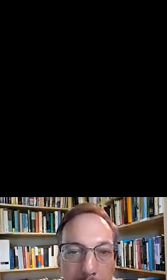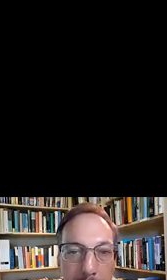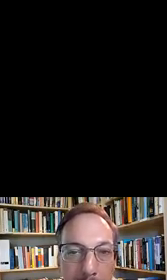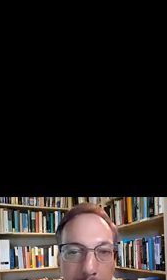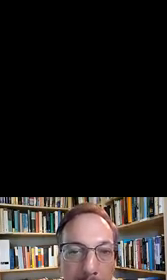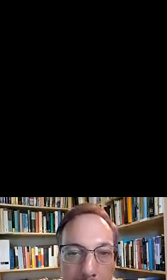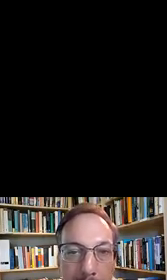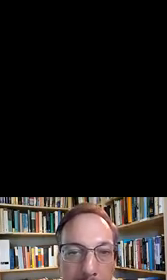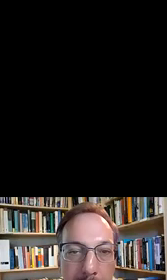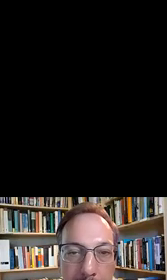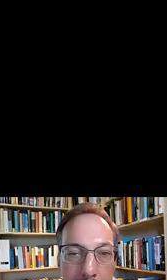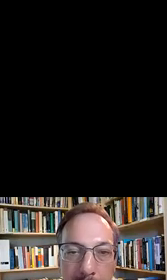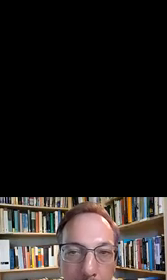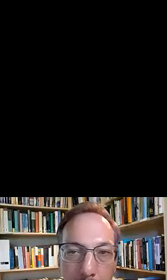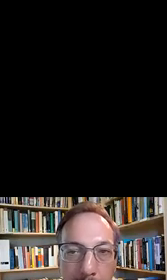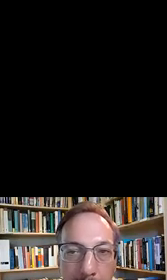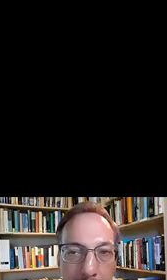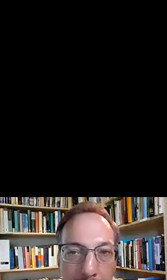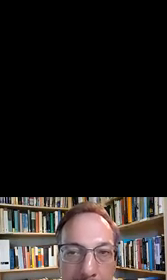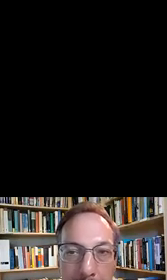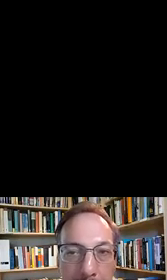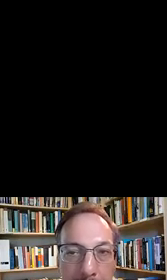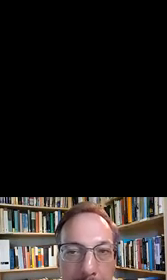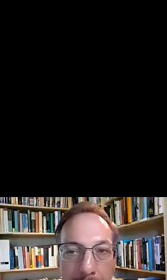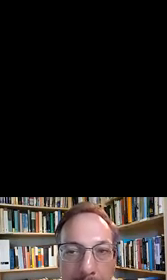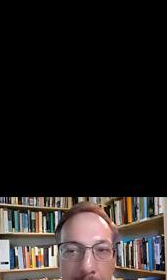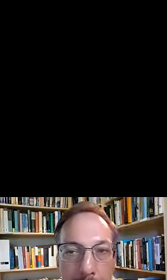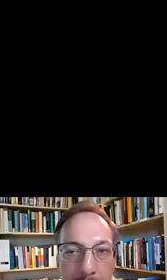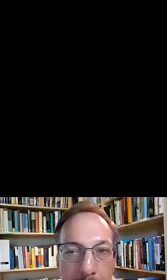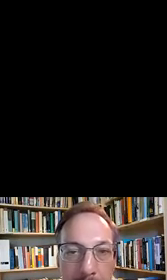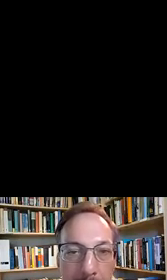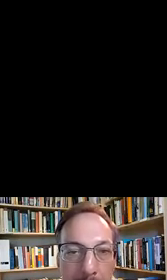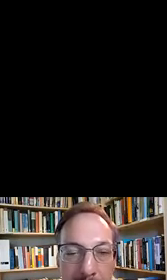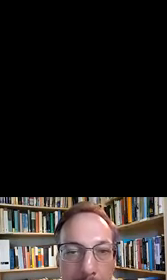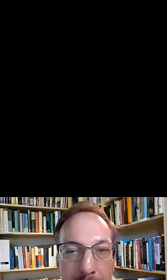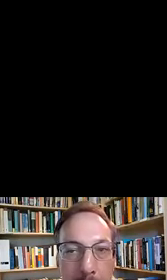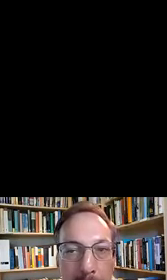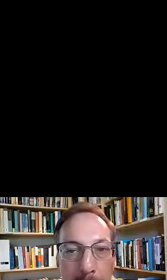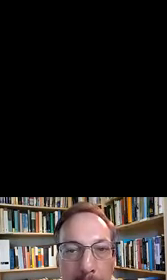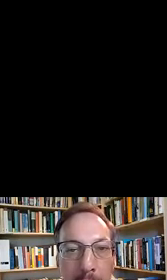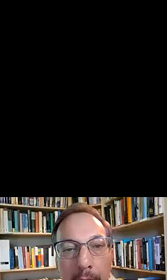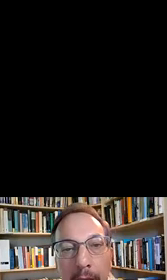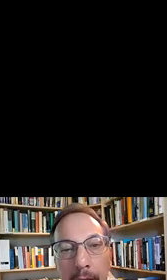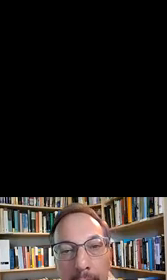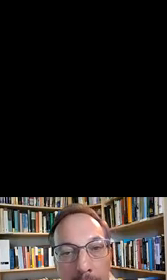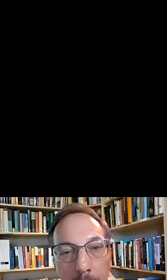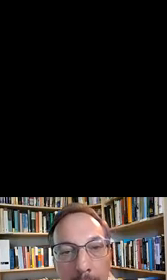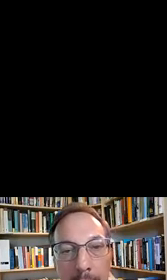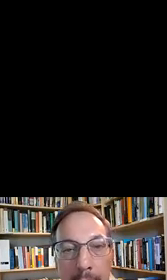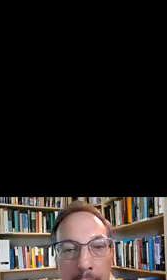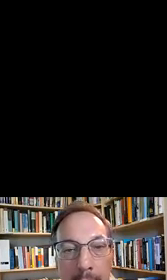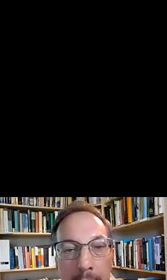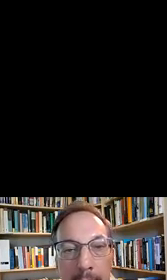people have much more complex lives now than in the past, and full-time study maybe isn't possible for you. That's